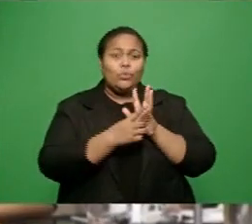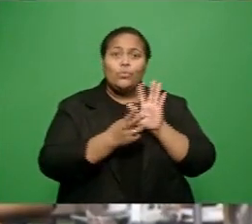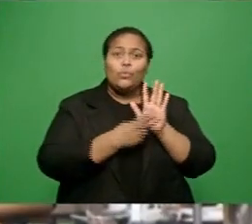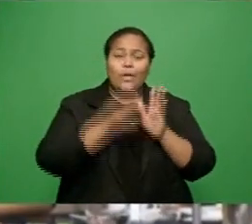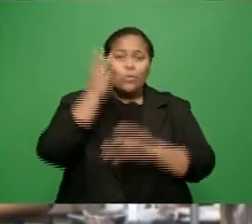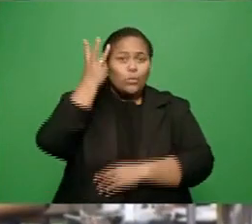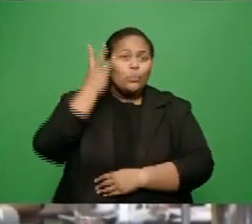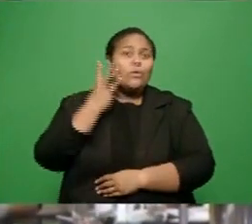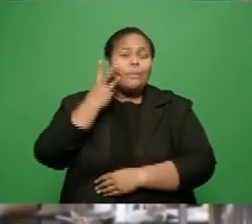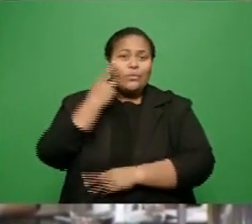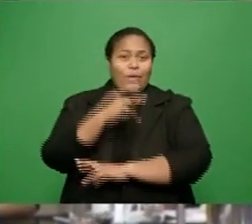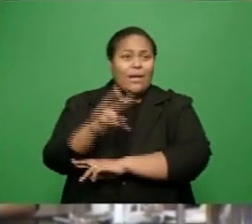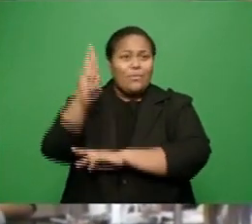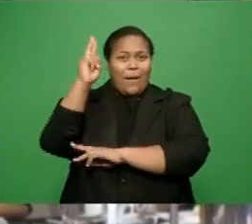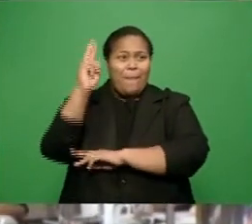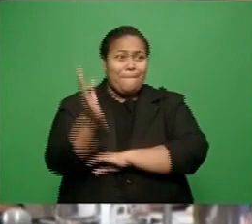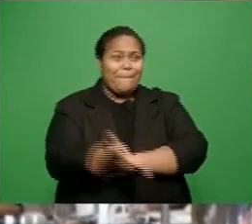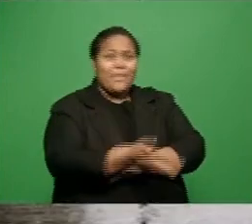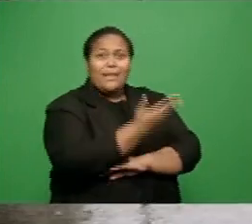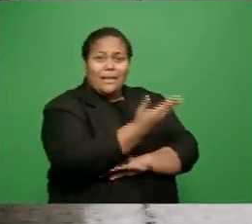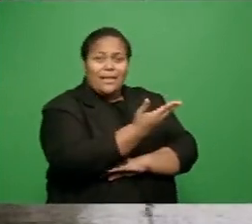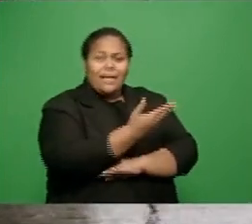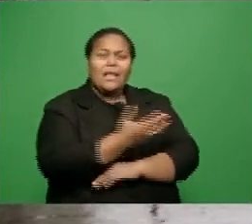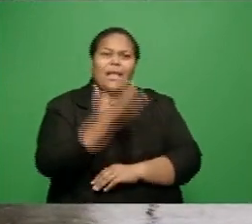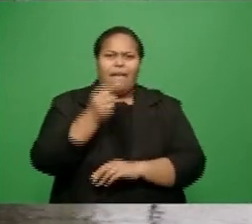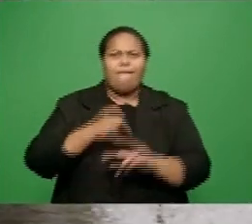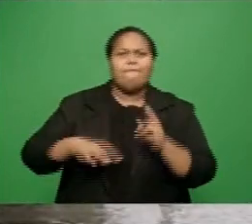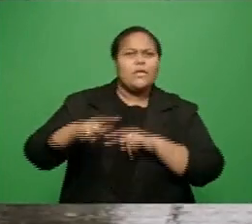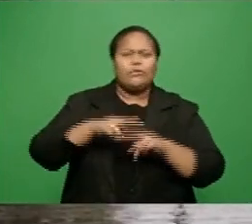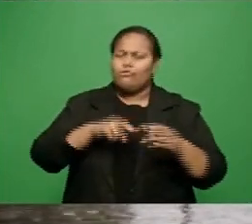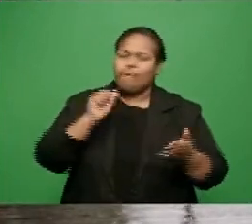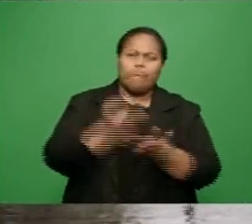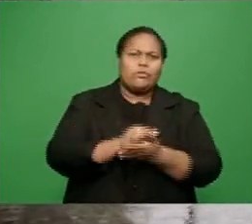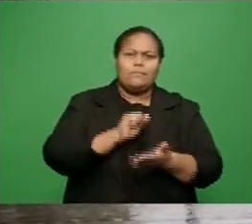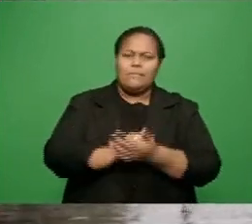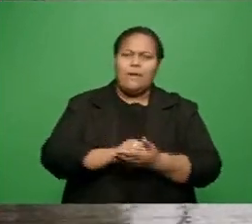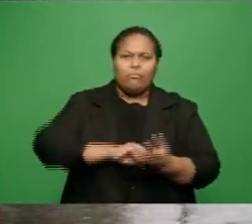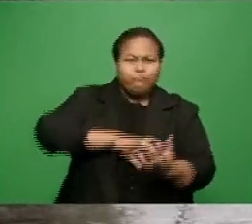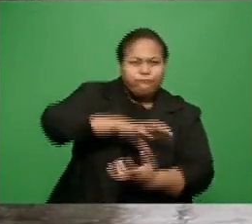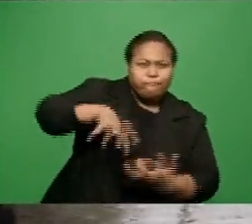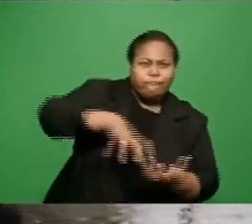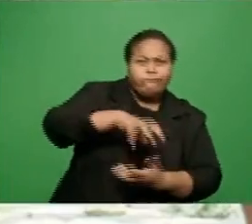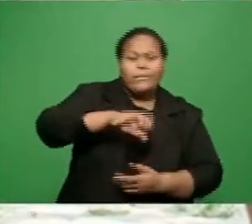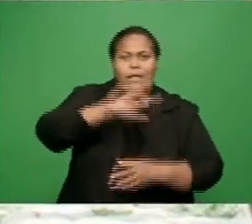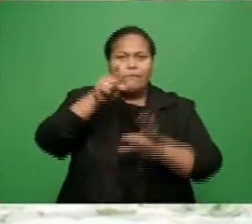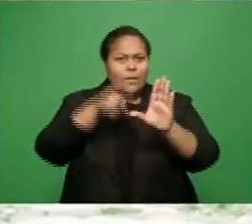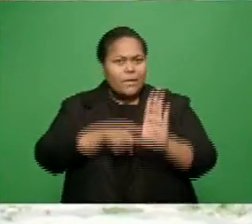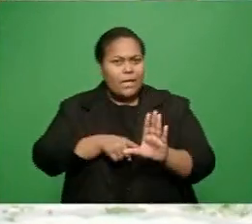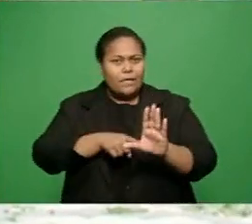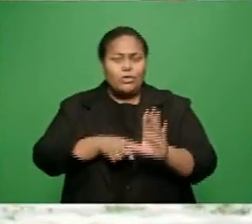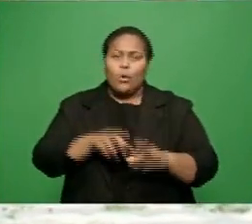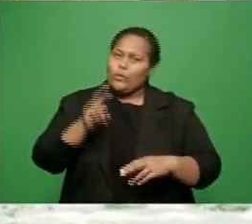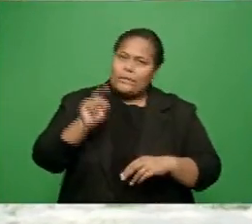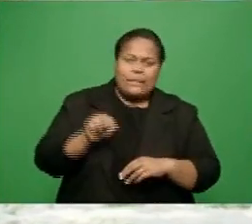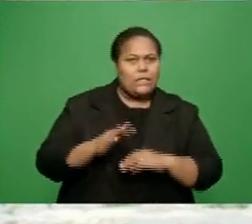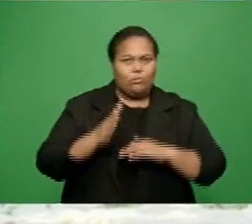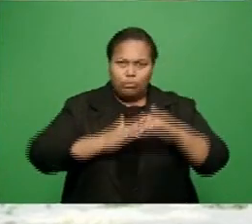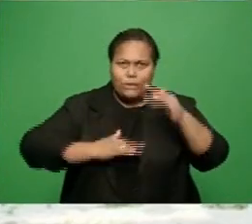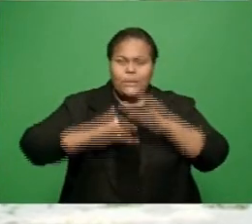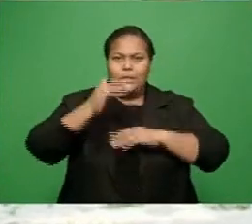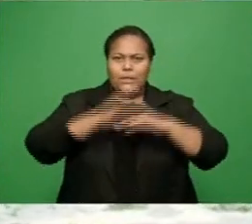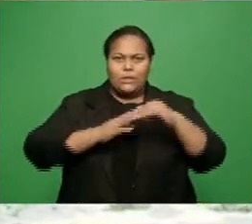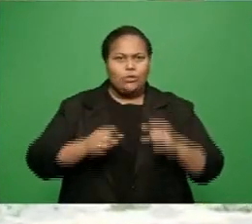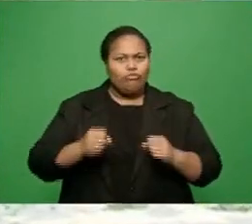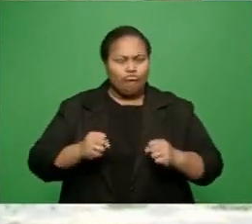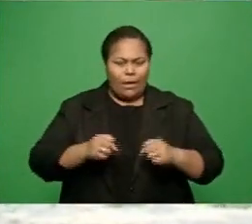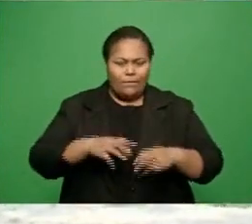Representative Sandra Berkla says Fiji is faced with numerous tropical cyclones every year, and building resilience will ensure lives are not